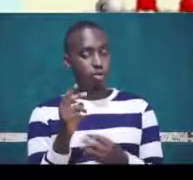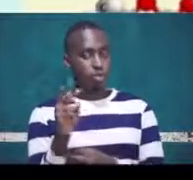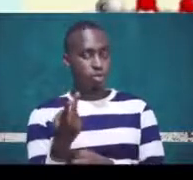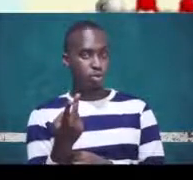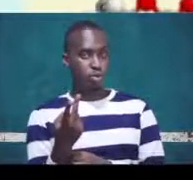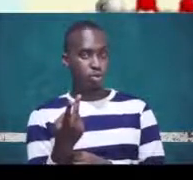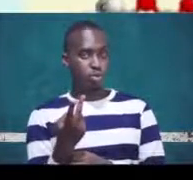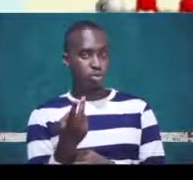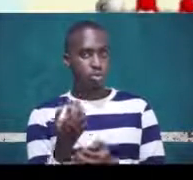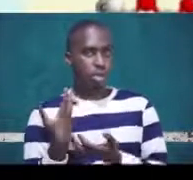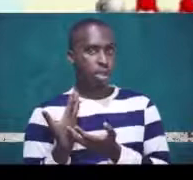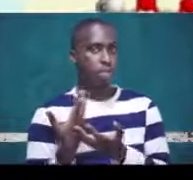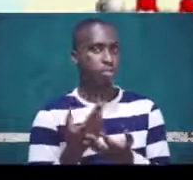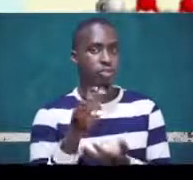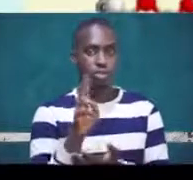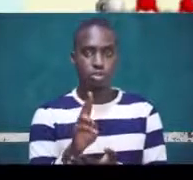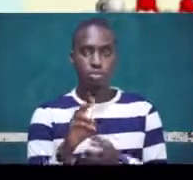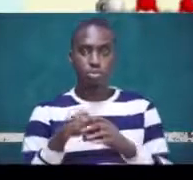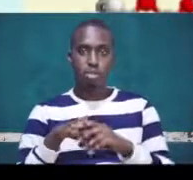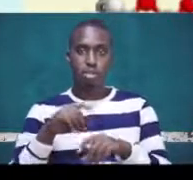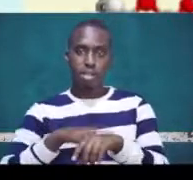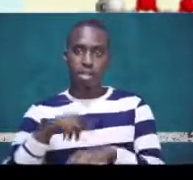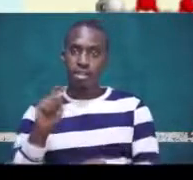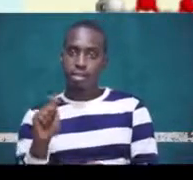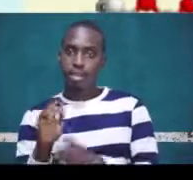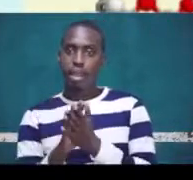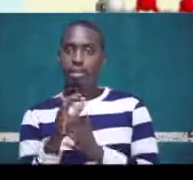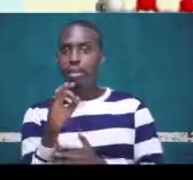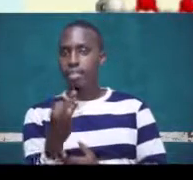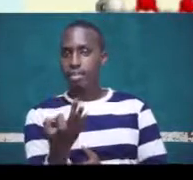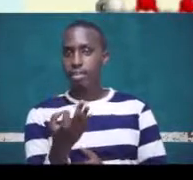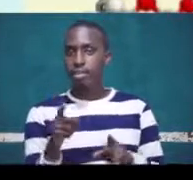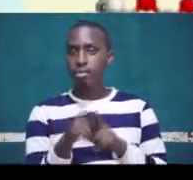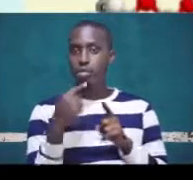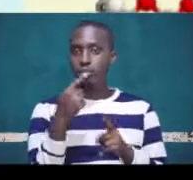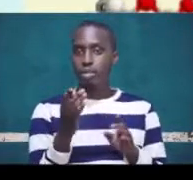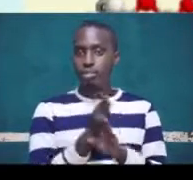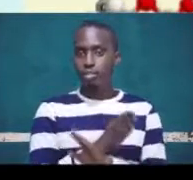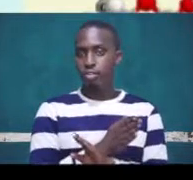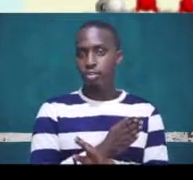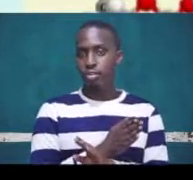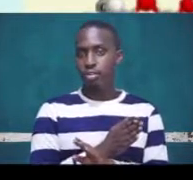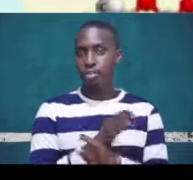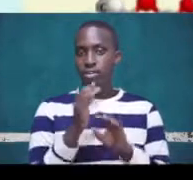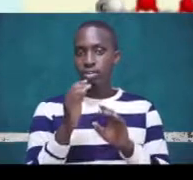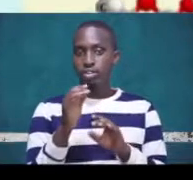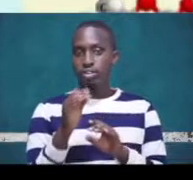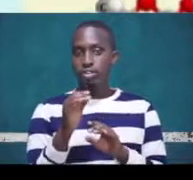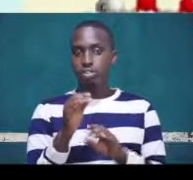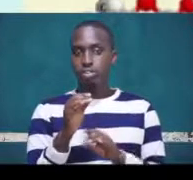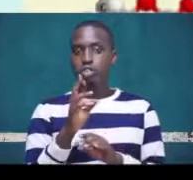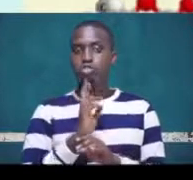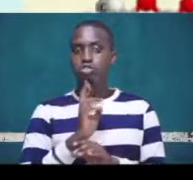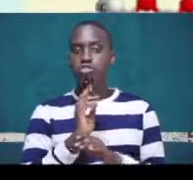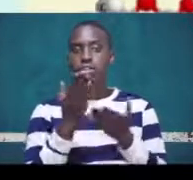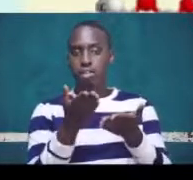2, carries a U instead of T. And 3, like we said in the very beginning, the sugars that are